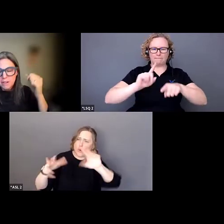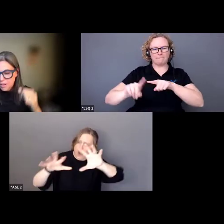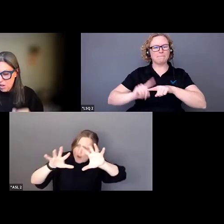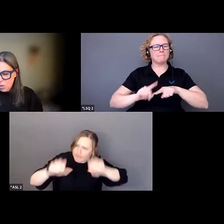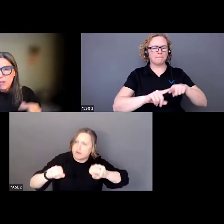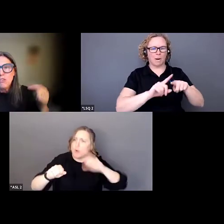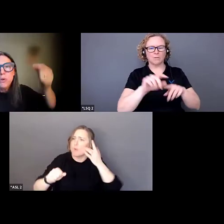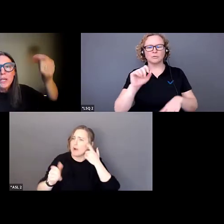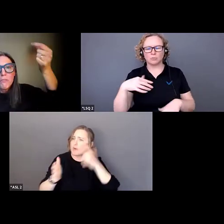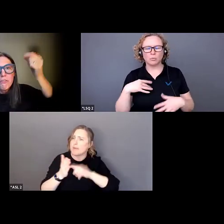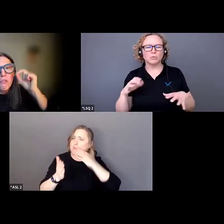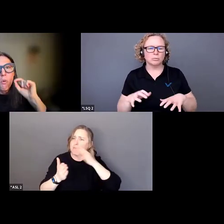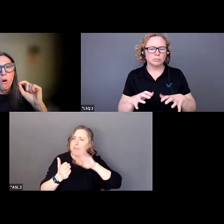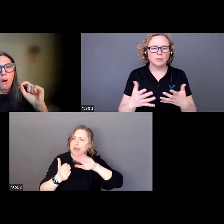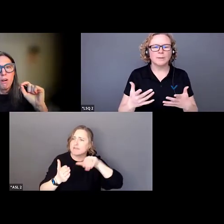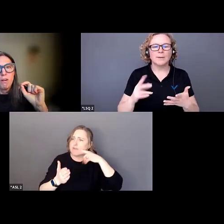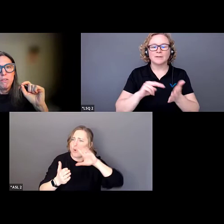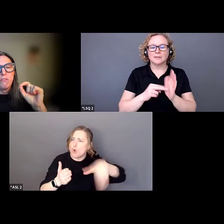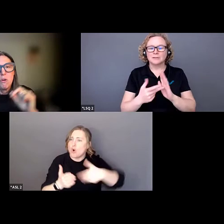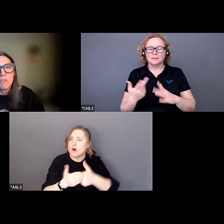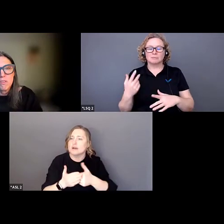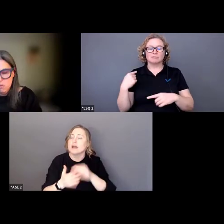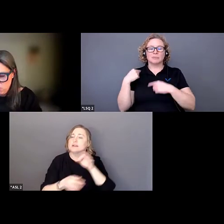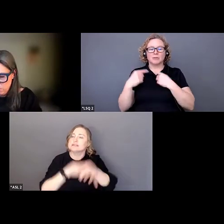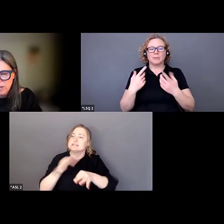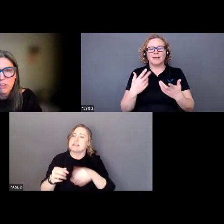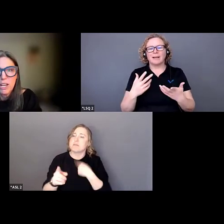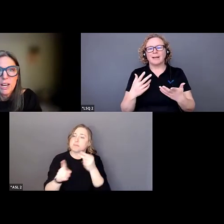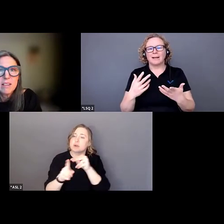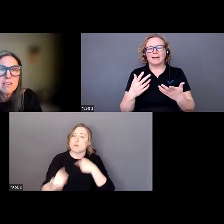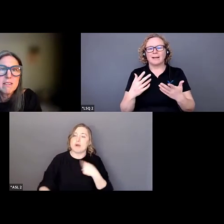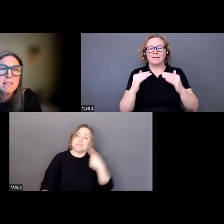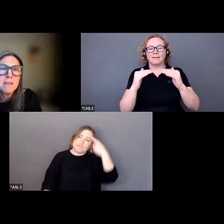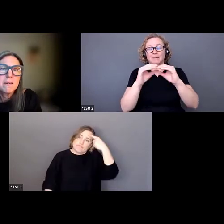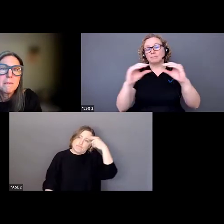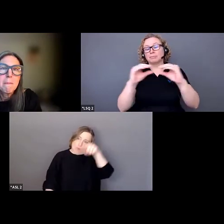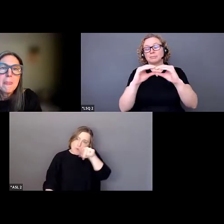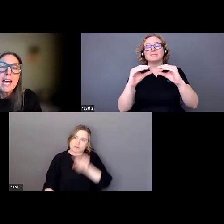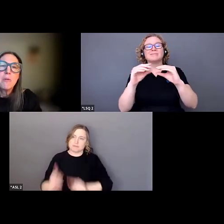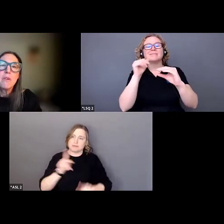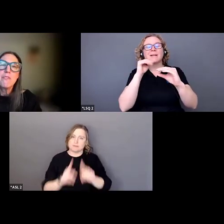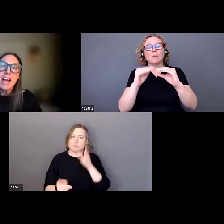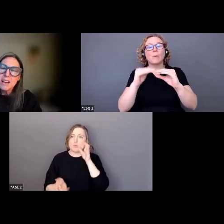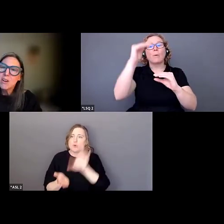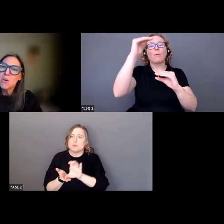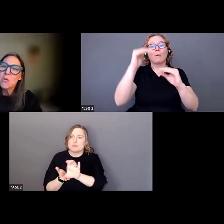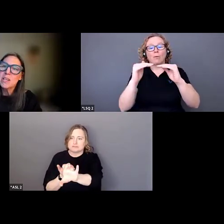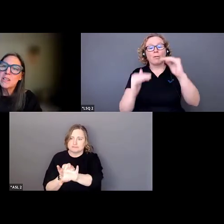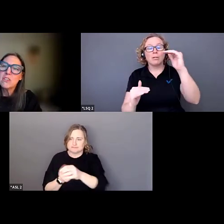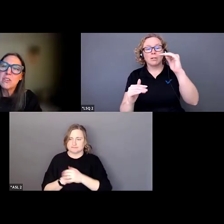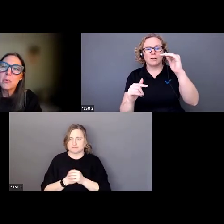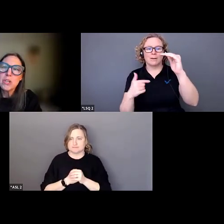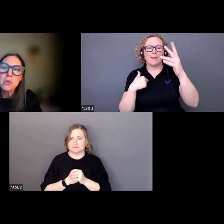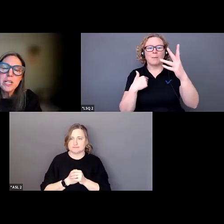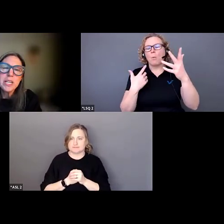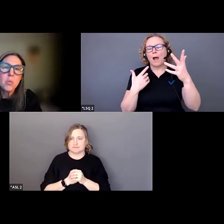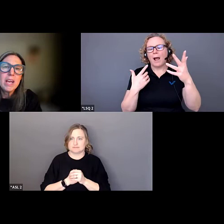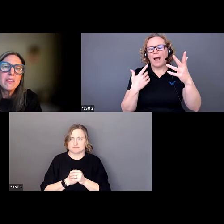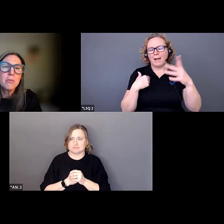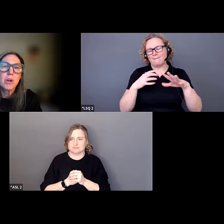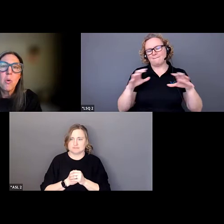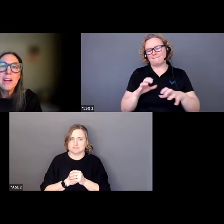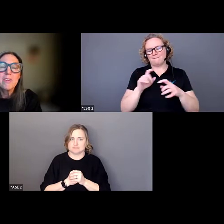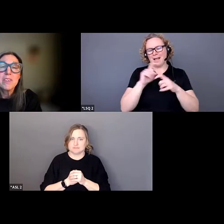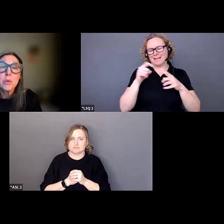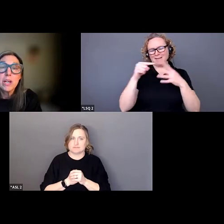all, but doing it for folks who are racialized. And if that is our orientation, then we do it in a